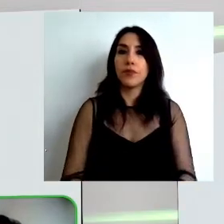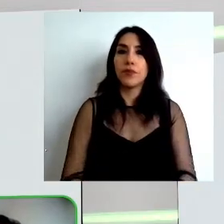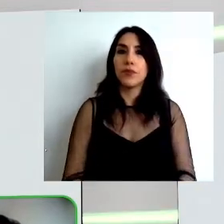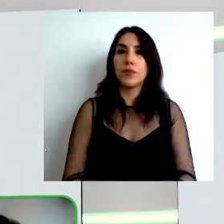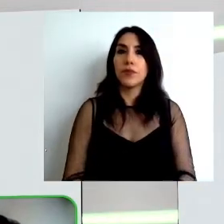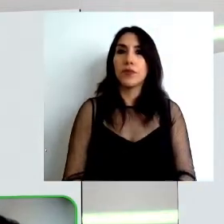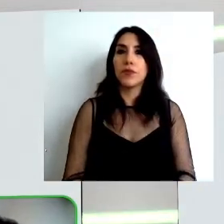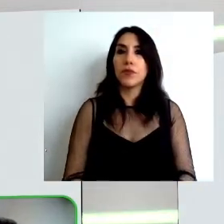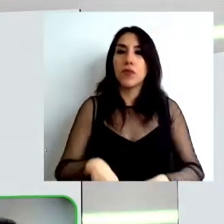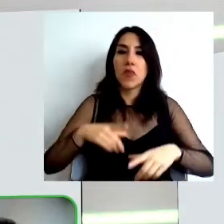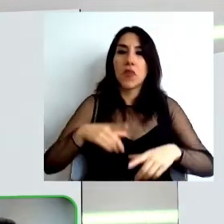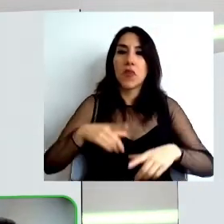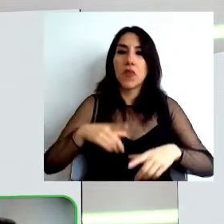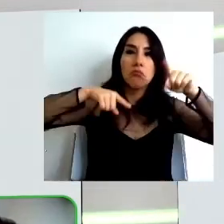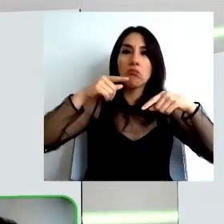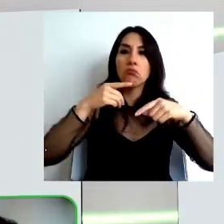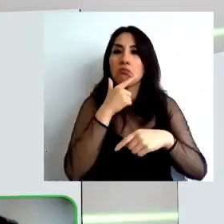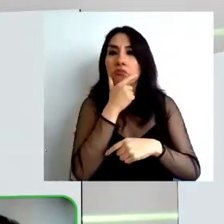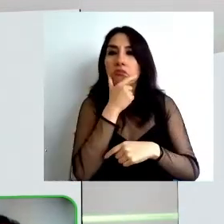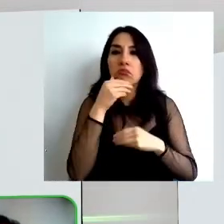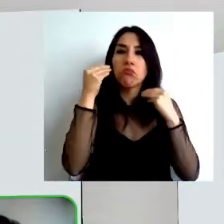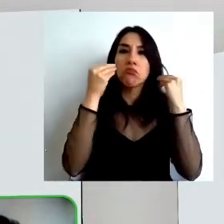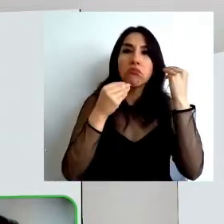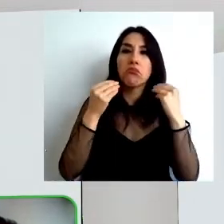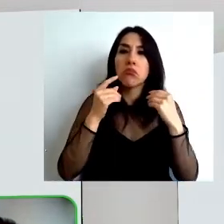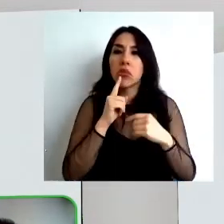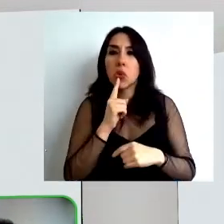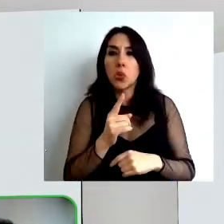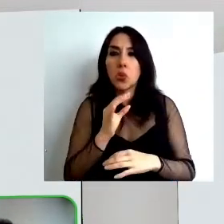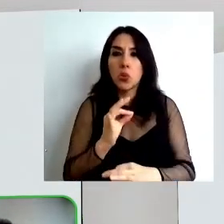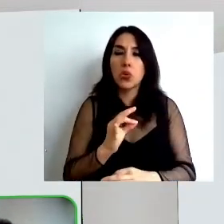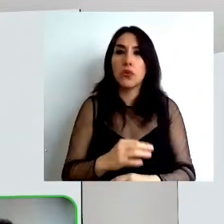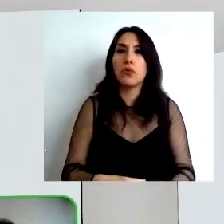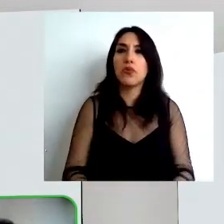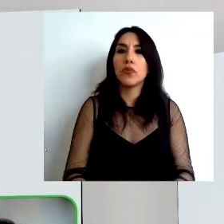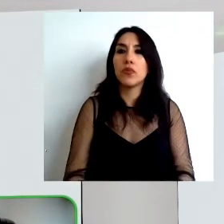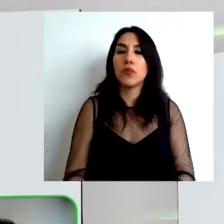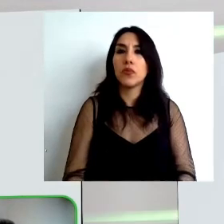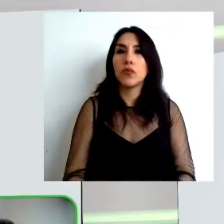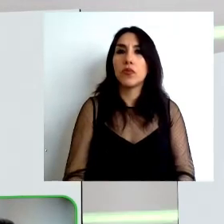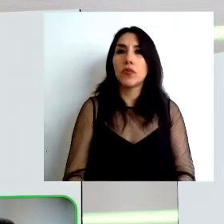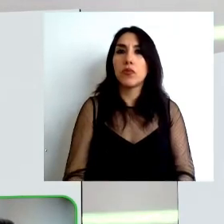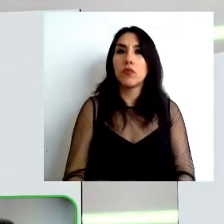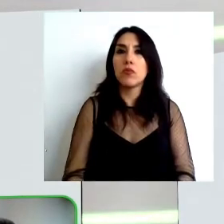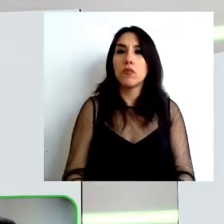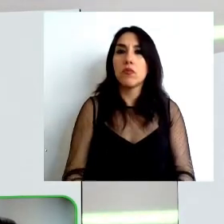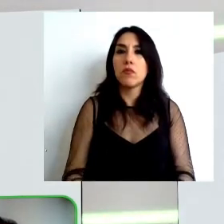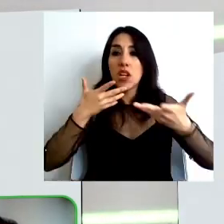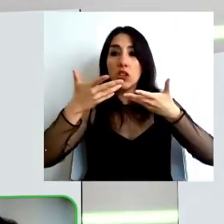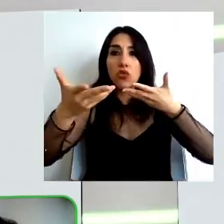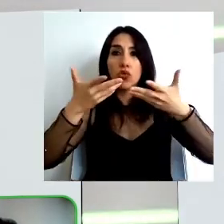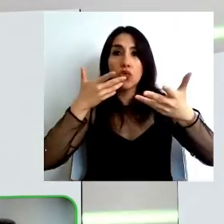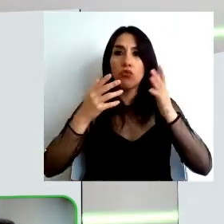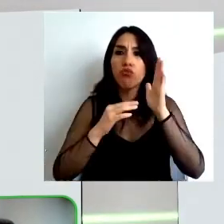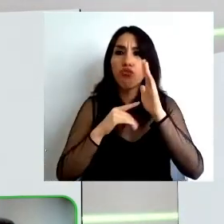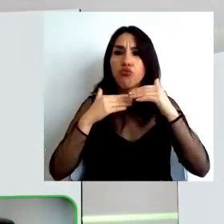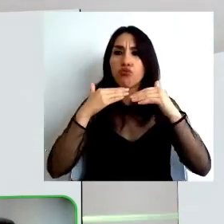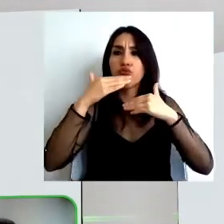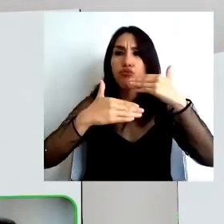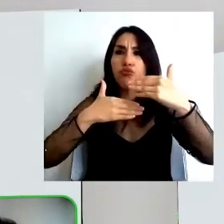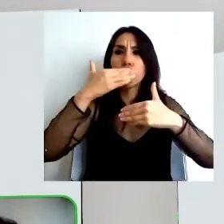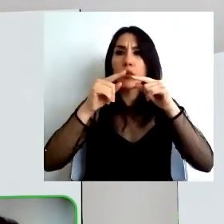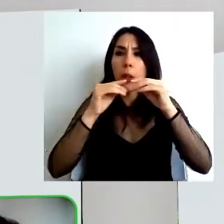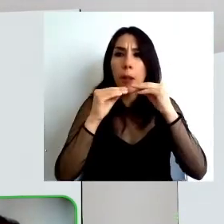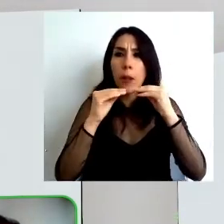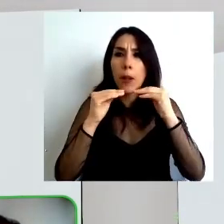some examples and then some very concrete guiding questions that might be useful for